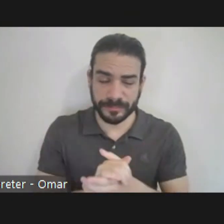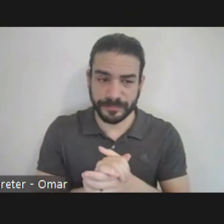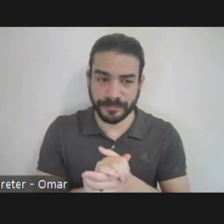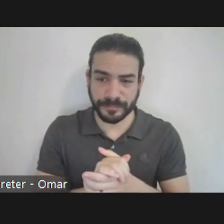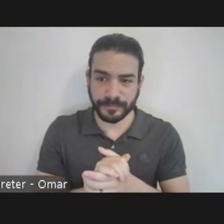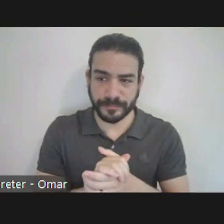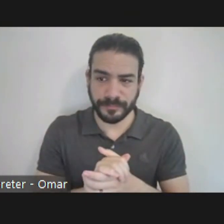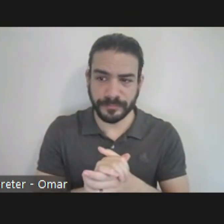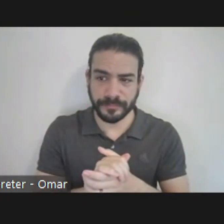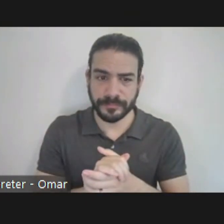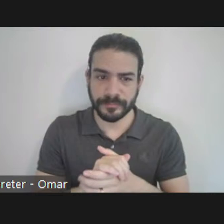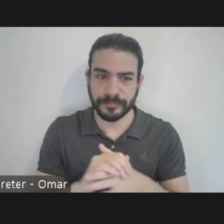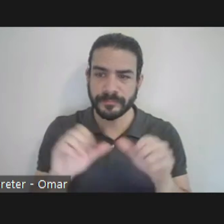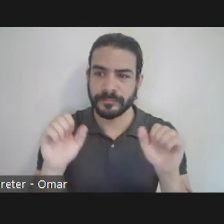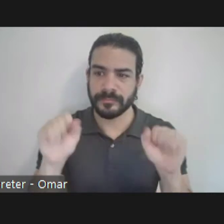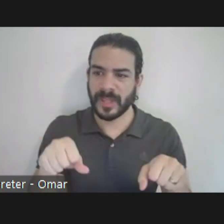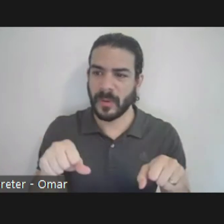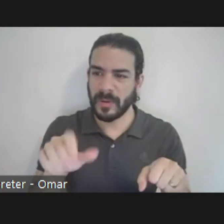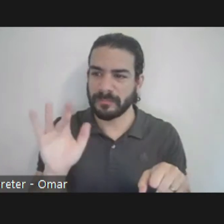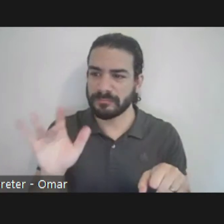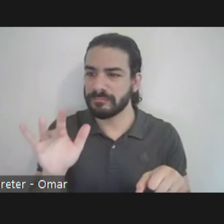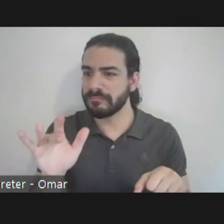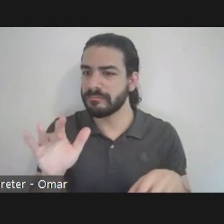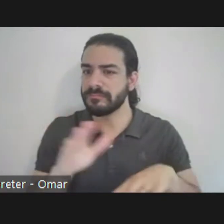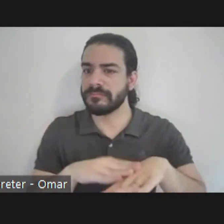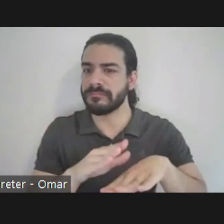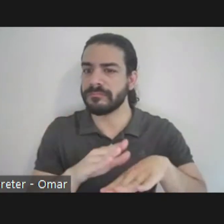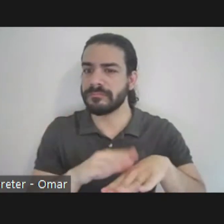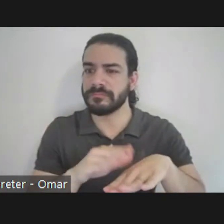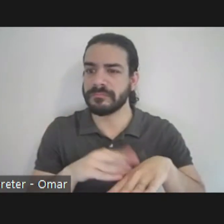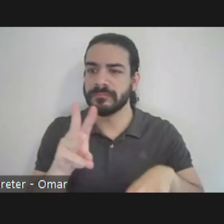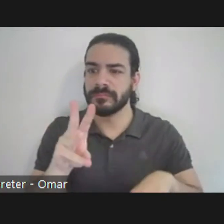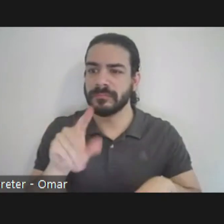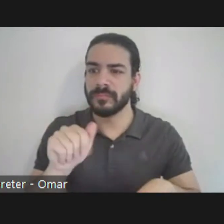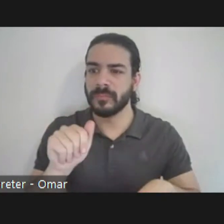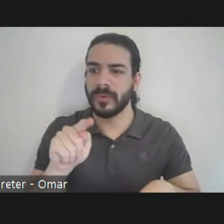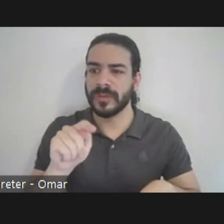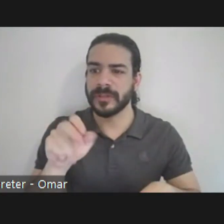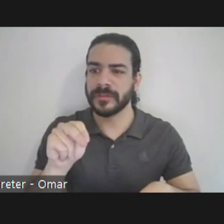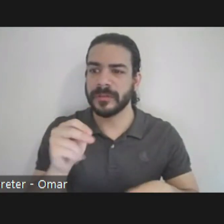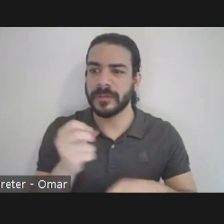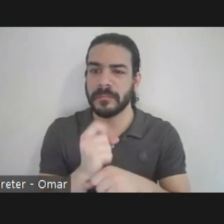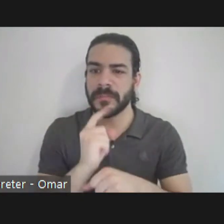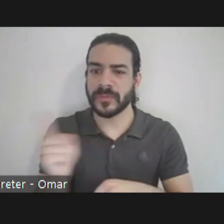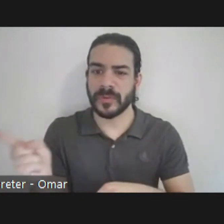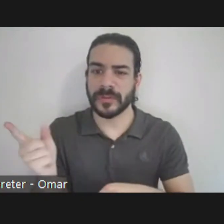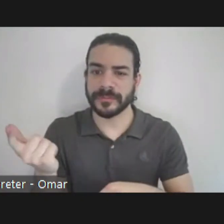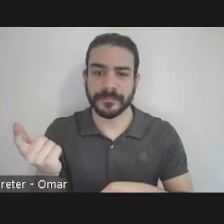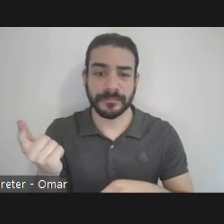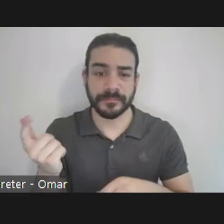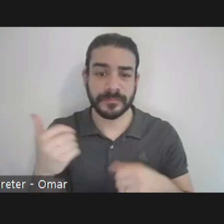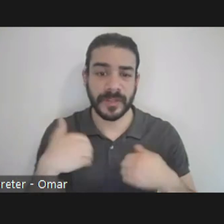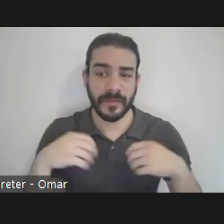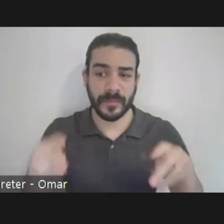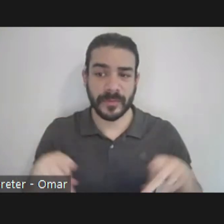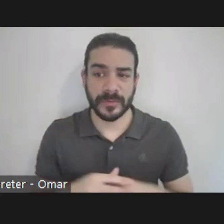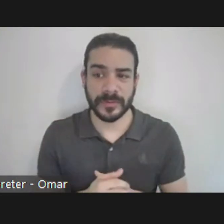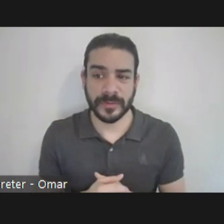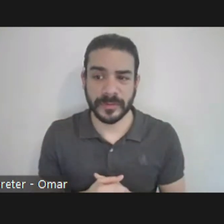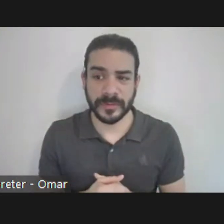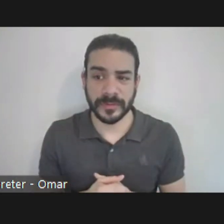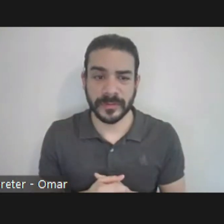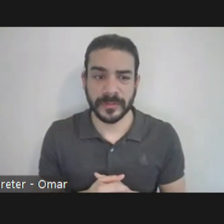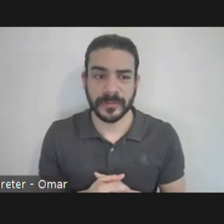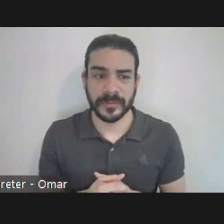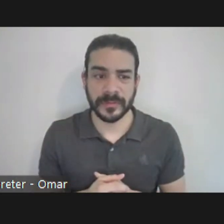ping Mr. Watson one last time to make sure he has an opportunity? I know he did sign up. Mr. Watson can also- I see his